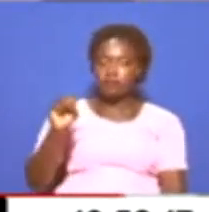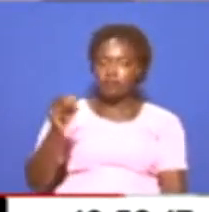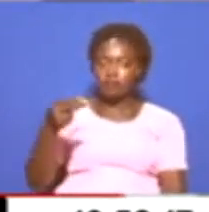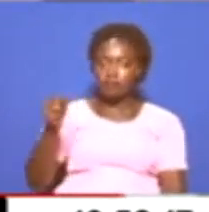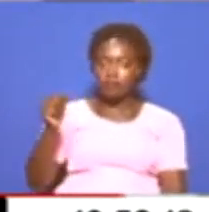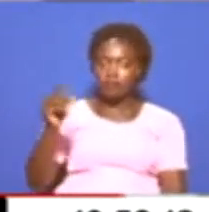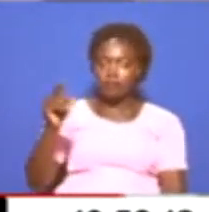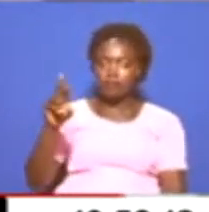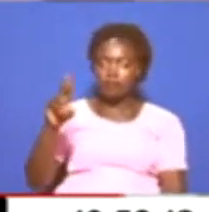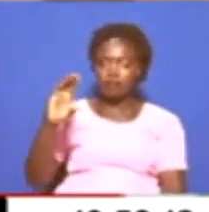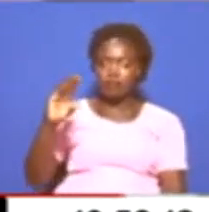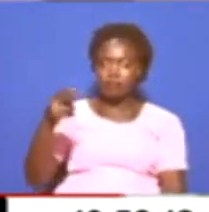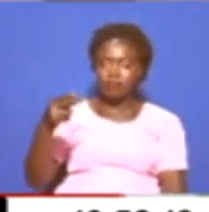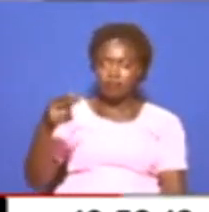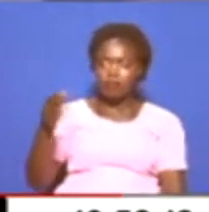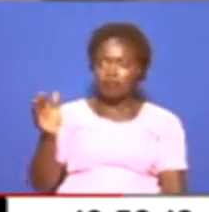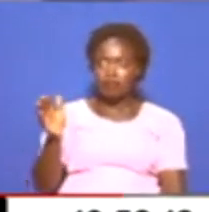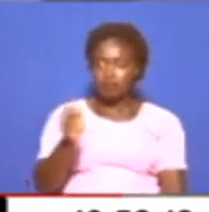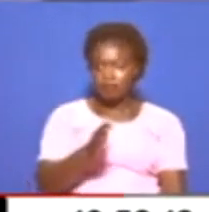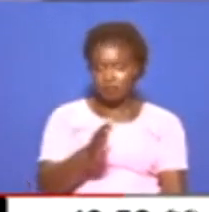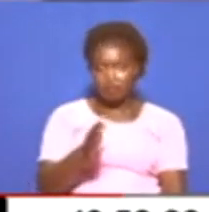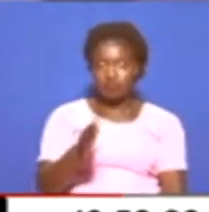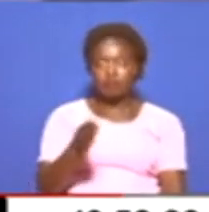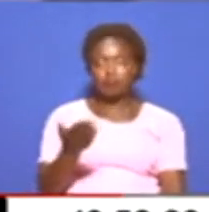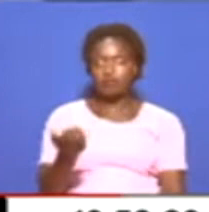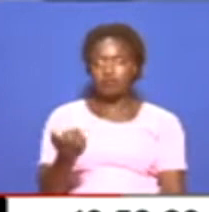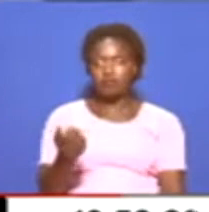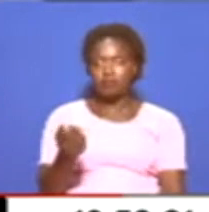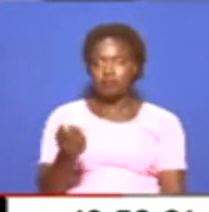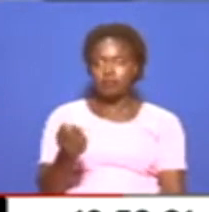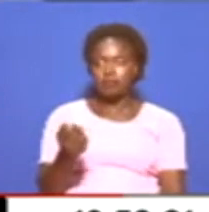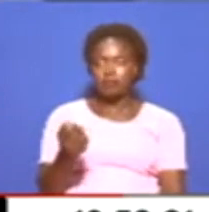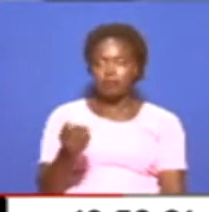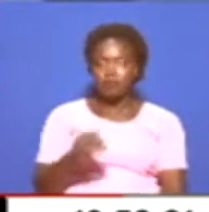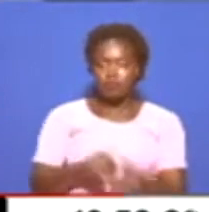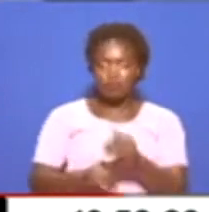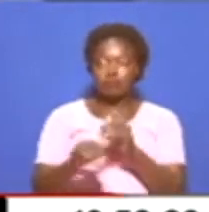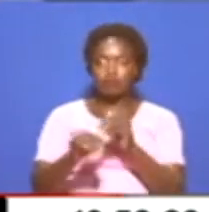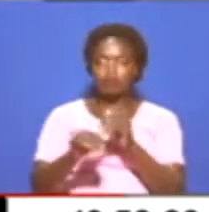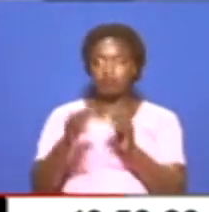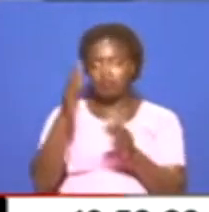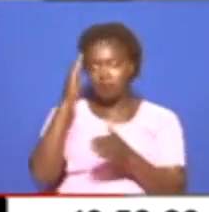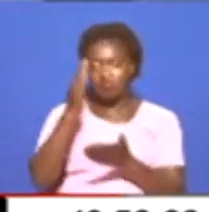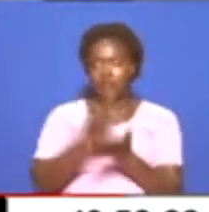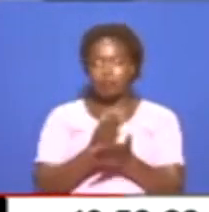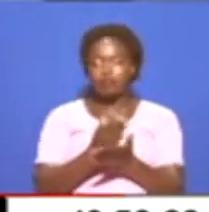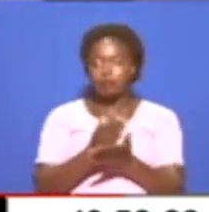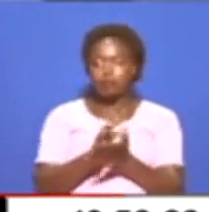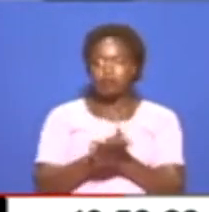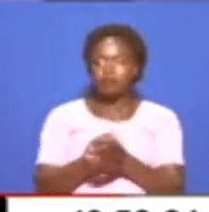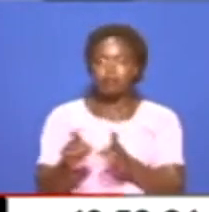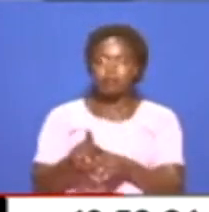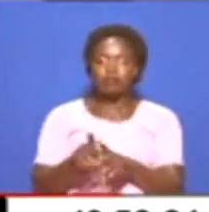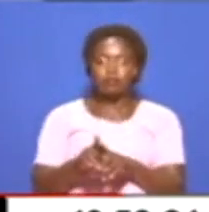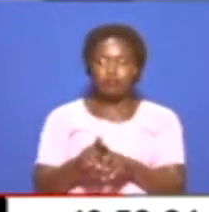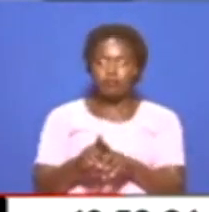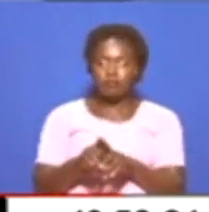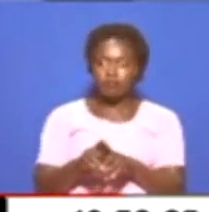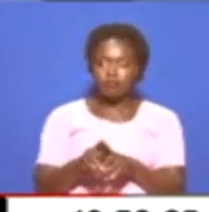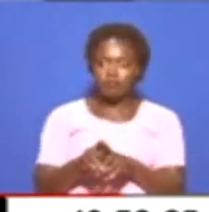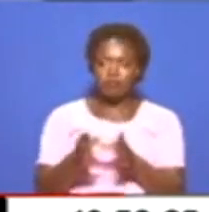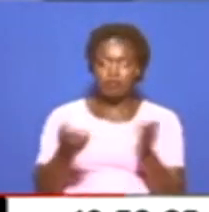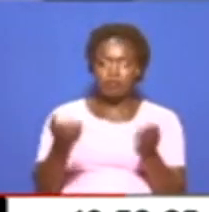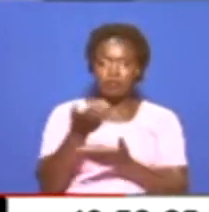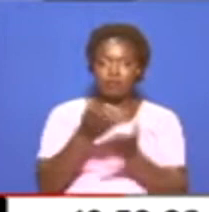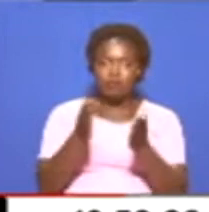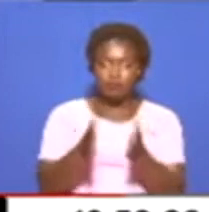Thank you so much for even clearing on the office of the Ombudsman. Mm-hmm. We'll be following it up to know exactly what happens. And also we have a political economist,